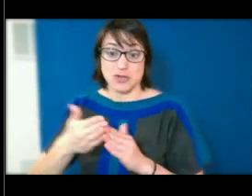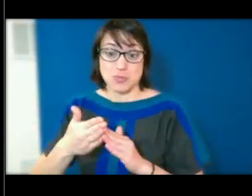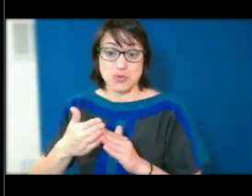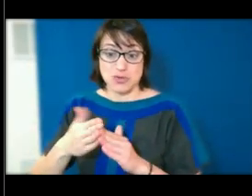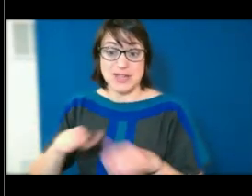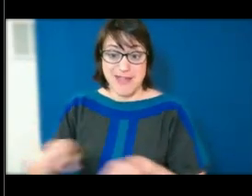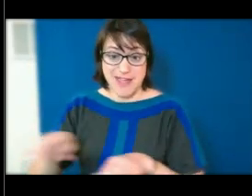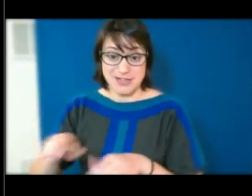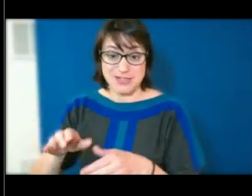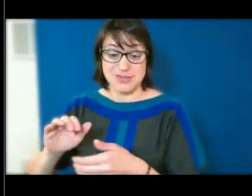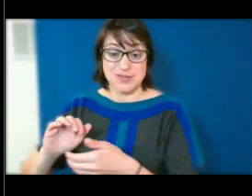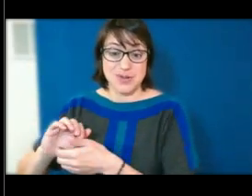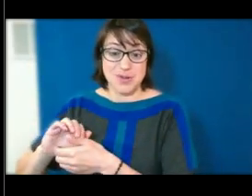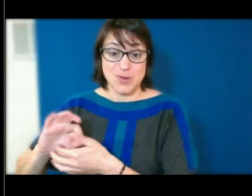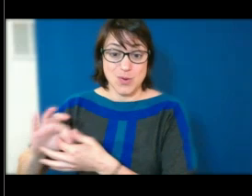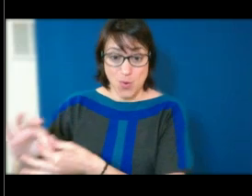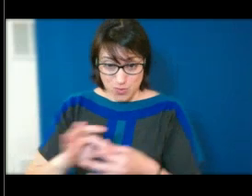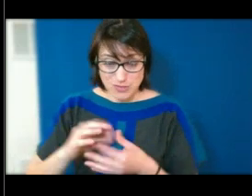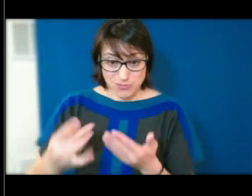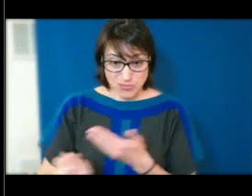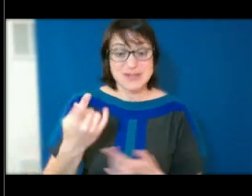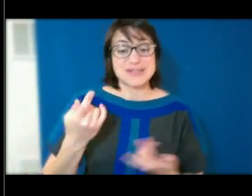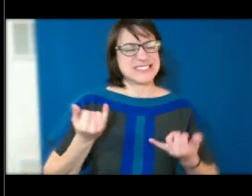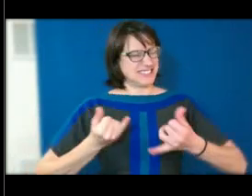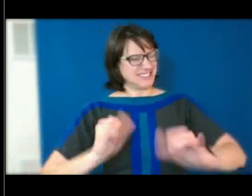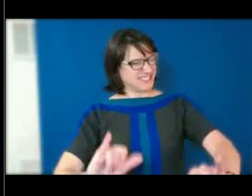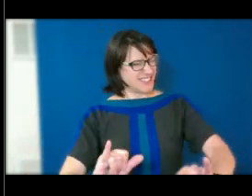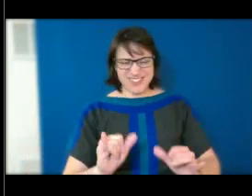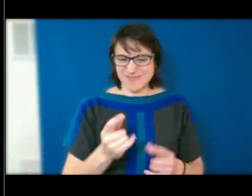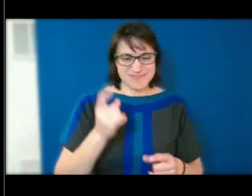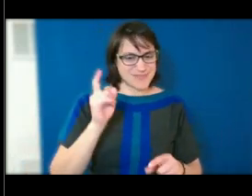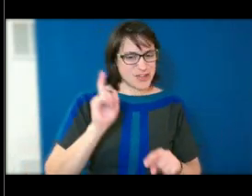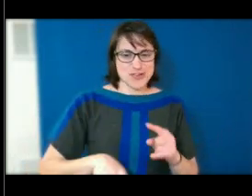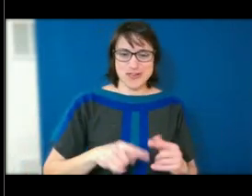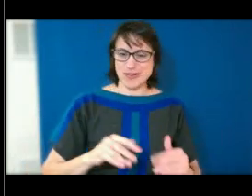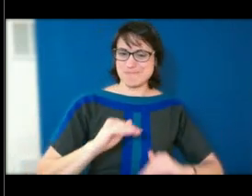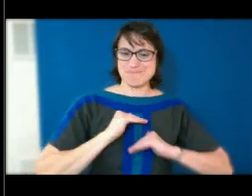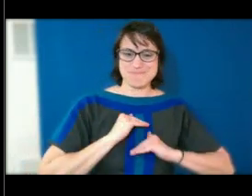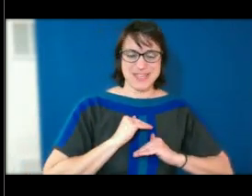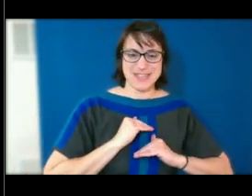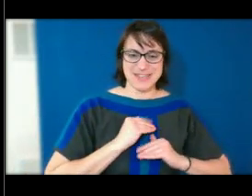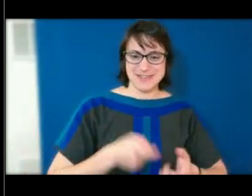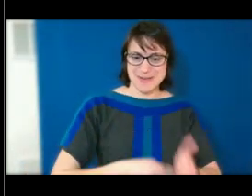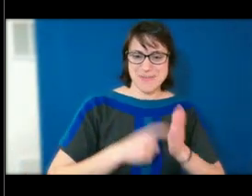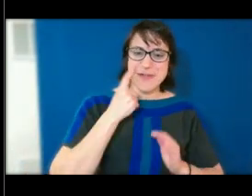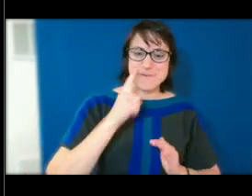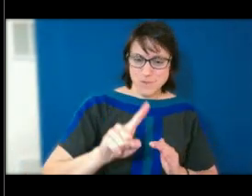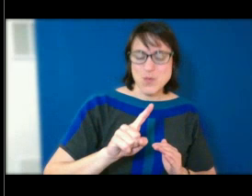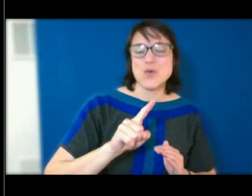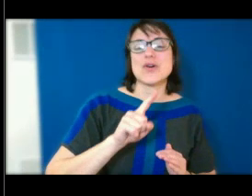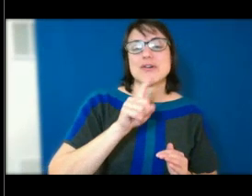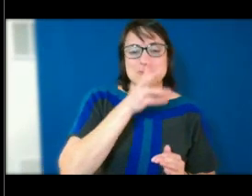the growing demand for marine debris work. So we actually received 203 proposals requesting $145